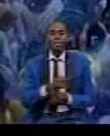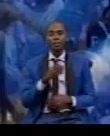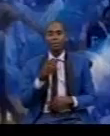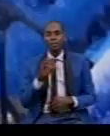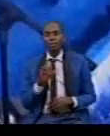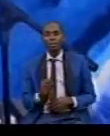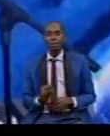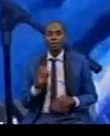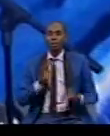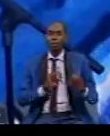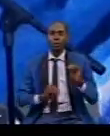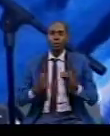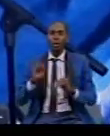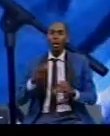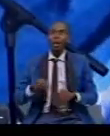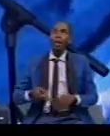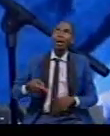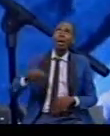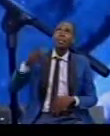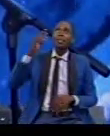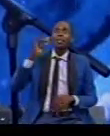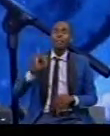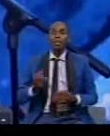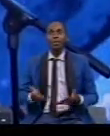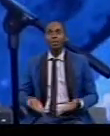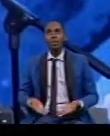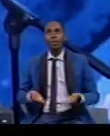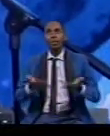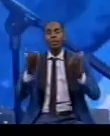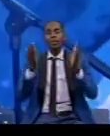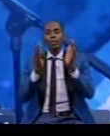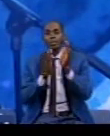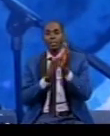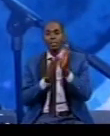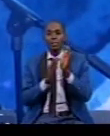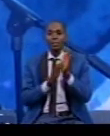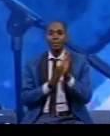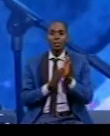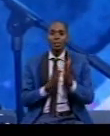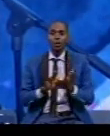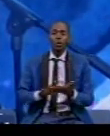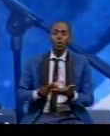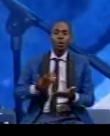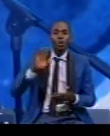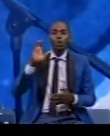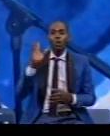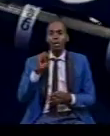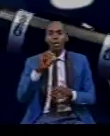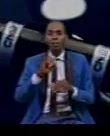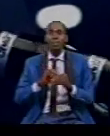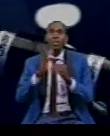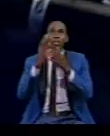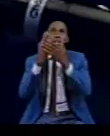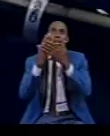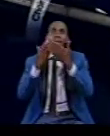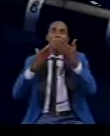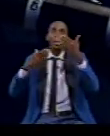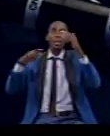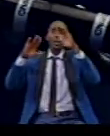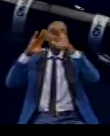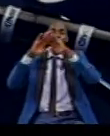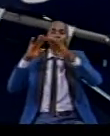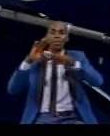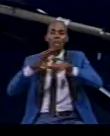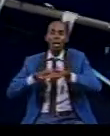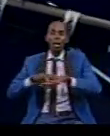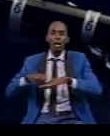life in Jesus' name. And Lord, bring everyone up that we will